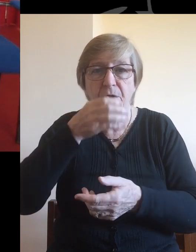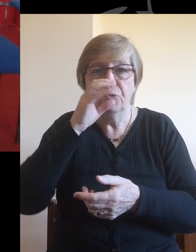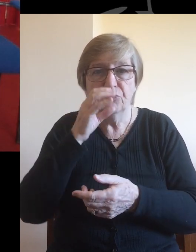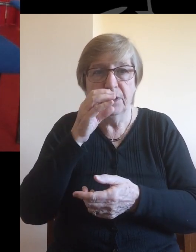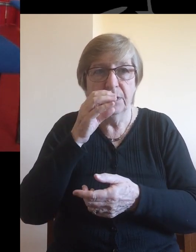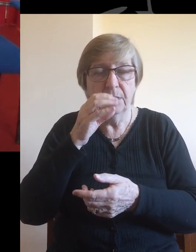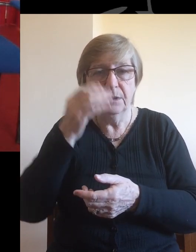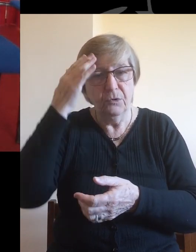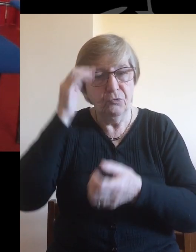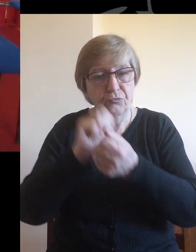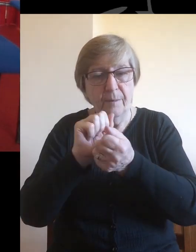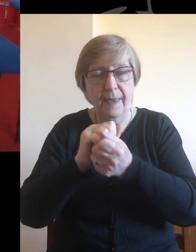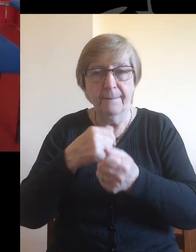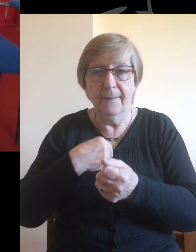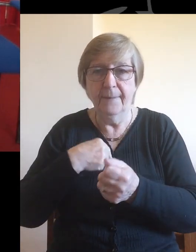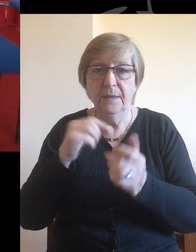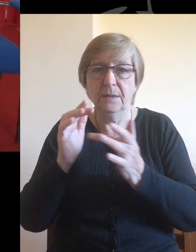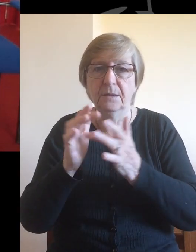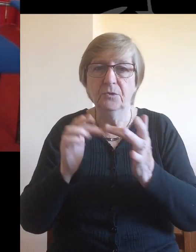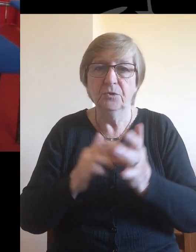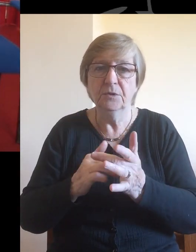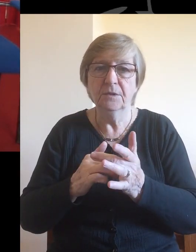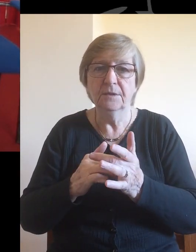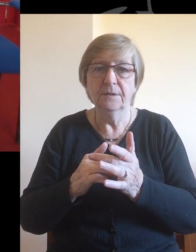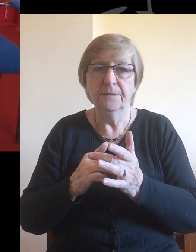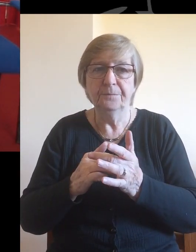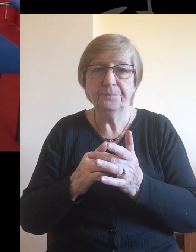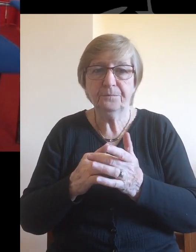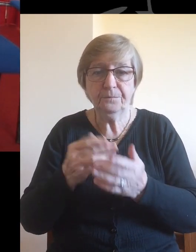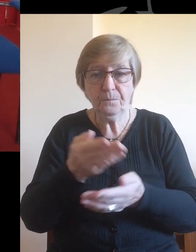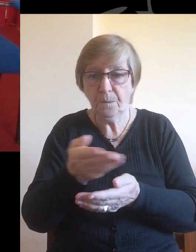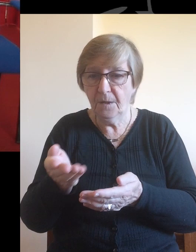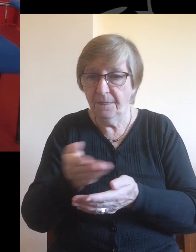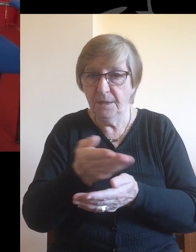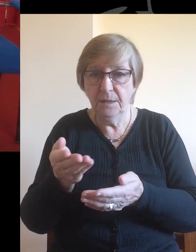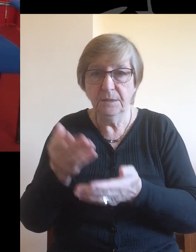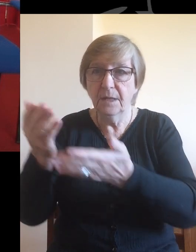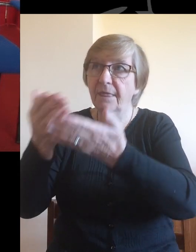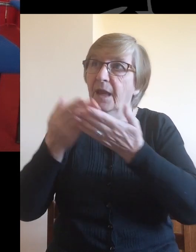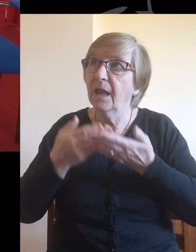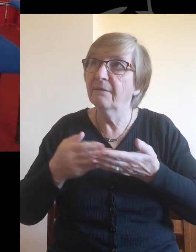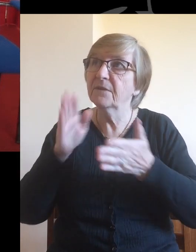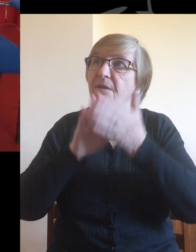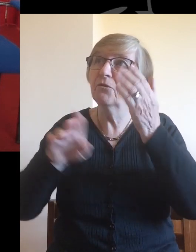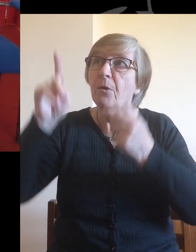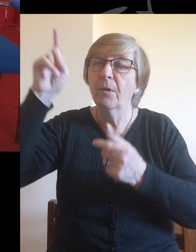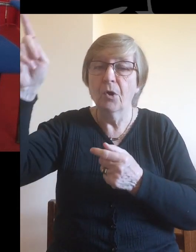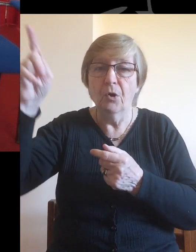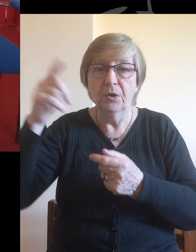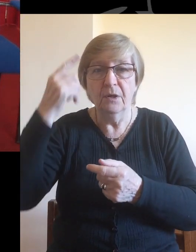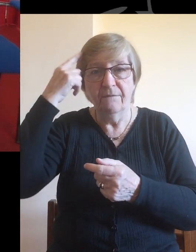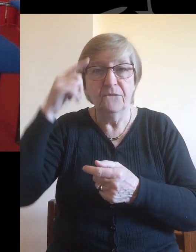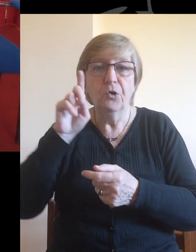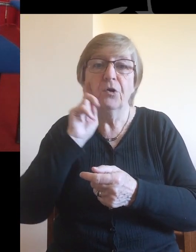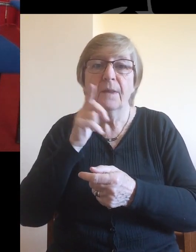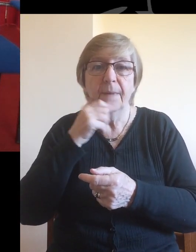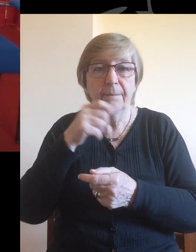it, remembering me." And so these then are the gifts of God for the people of God.